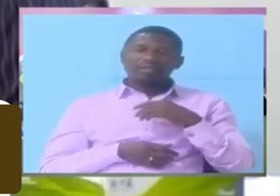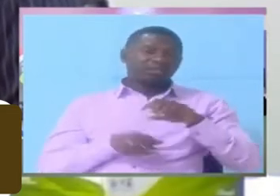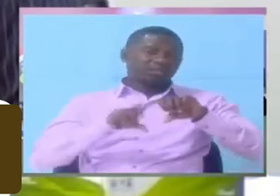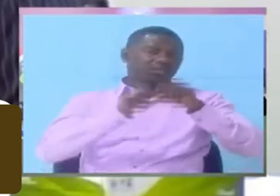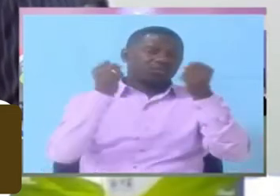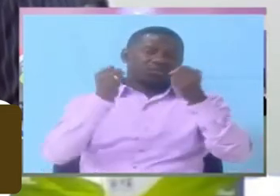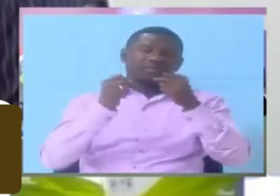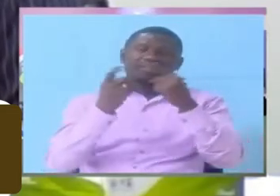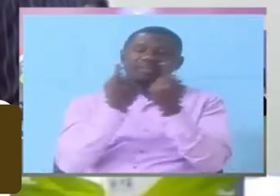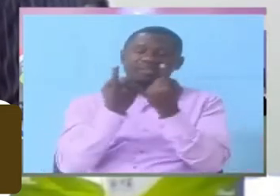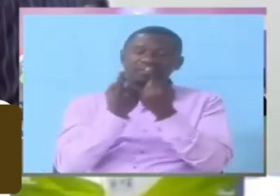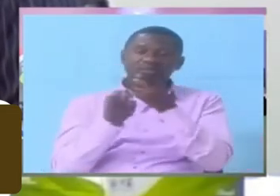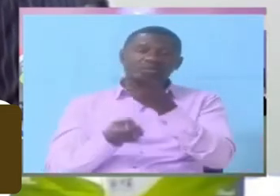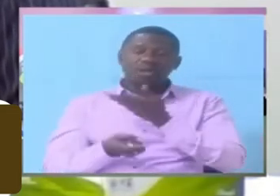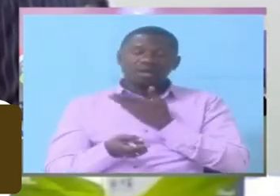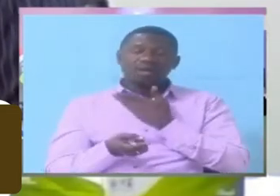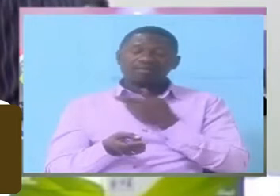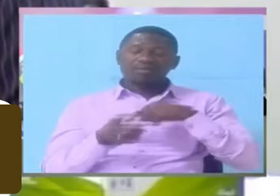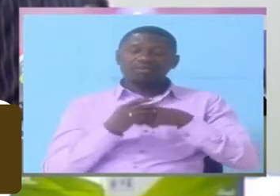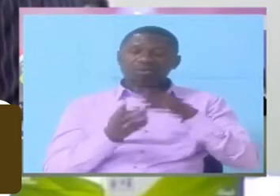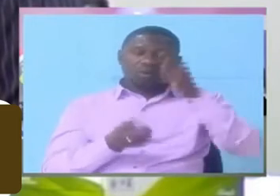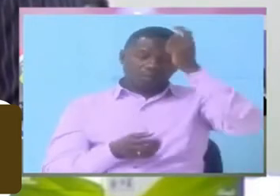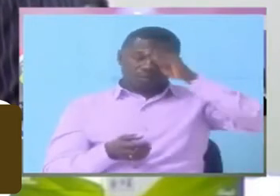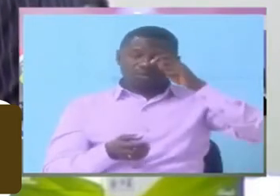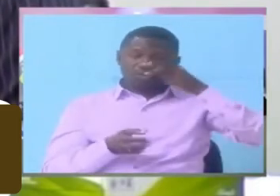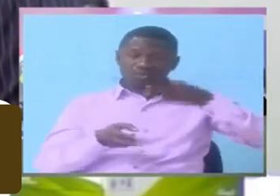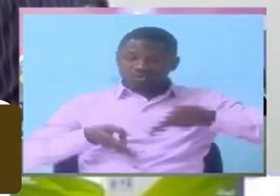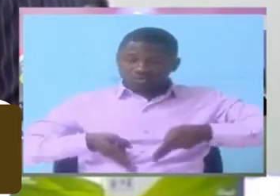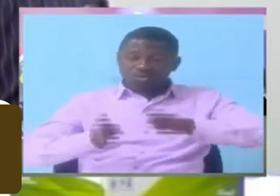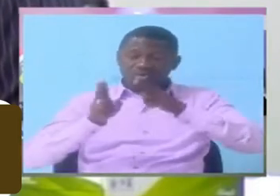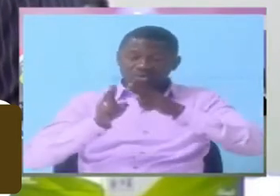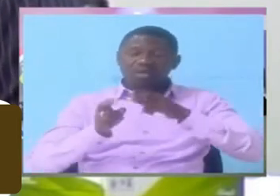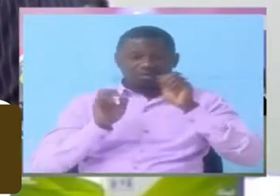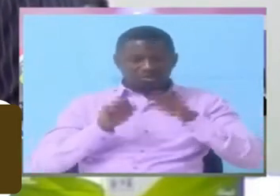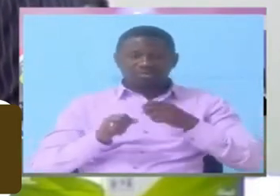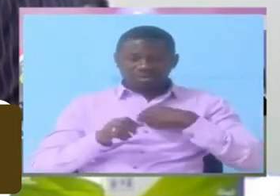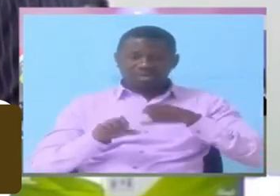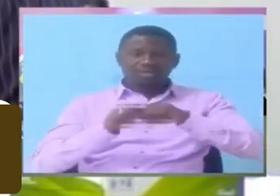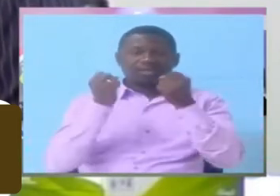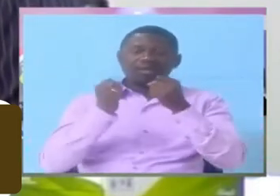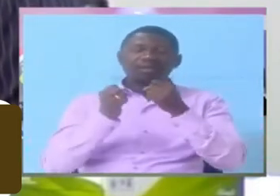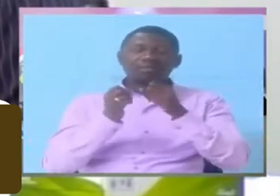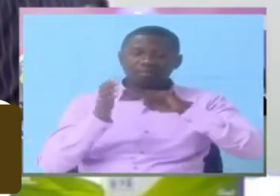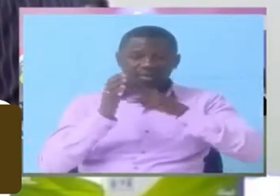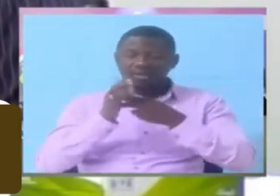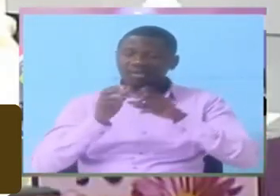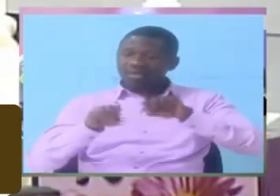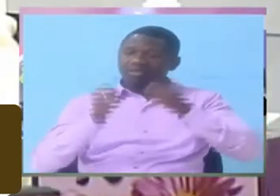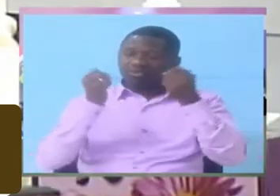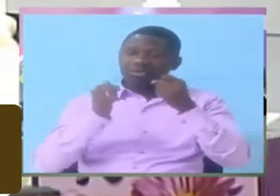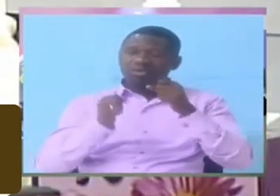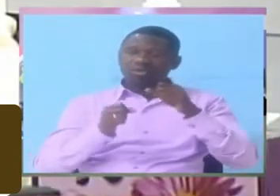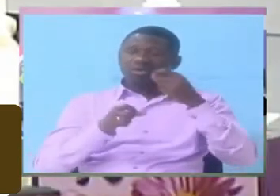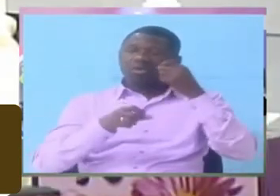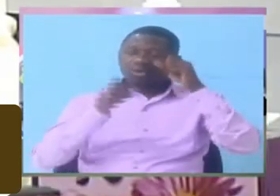the equipment you have on your checkpoints, they would have destroyed government property. Ndiye ñu lan ko police wol ko bagasul mel